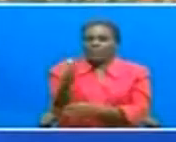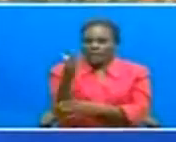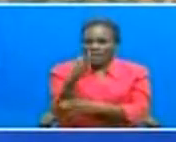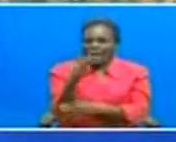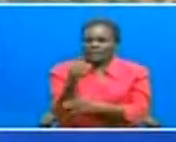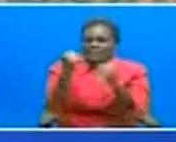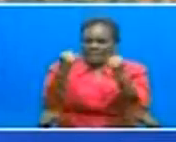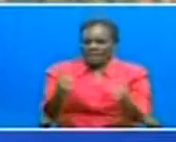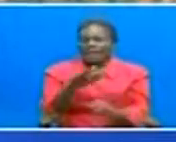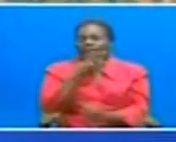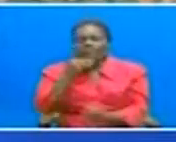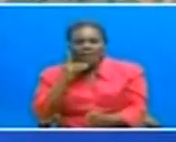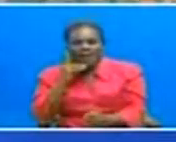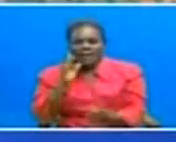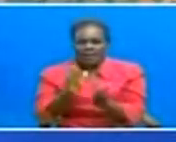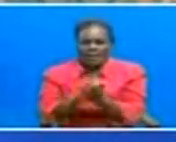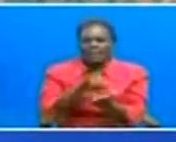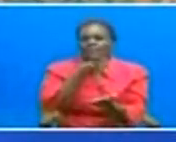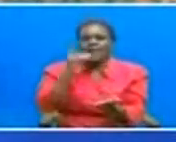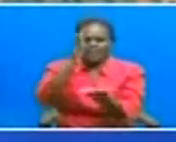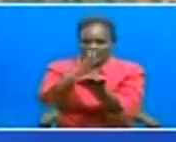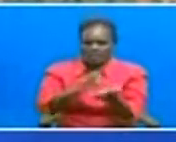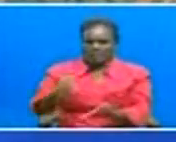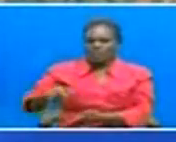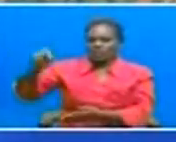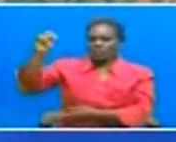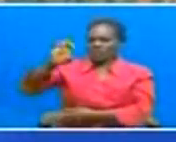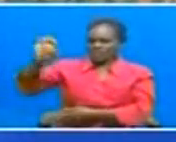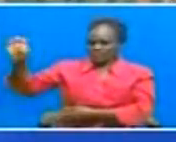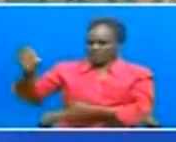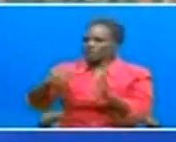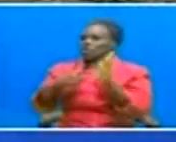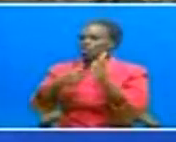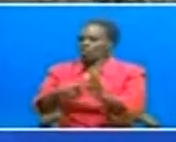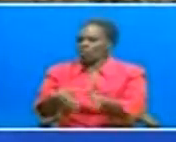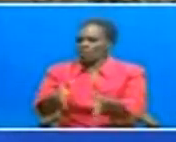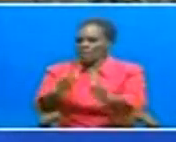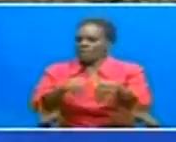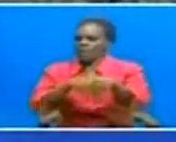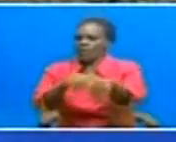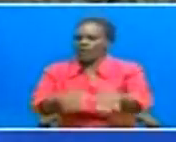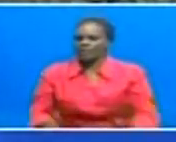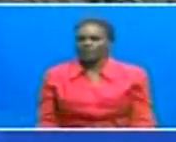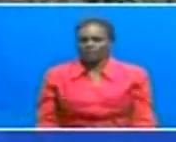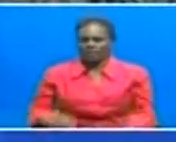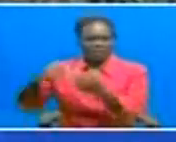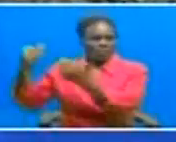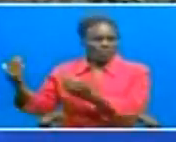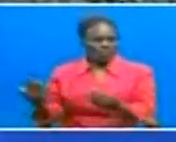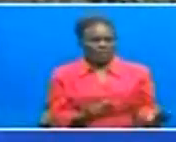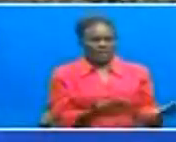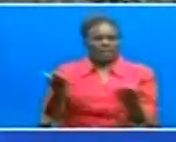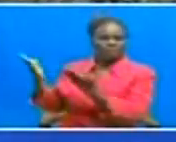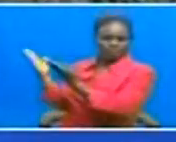farmers in arid and semi-arid regions of eastern Kenya may be showing the way forward. Welcome to Dako Girls